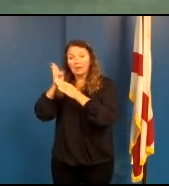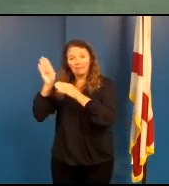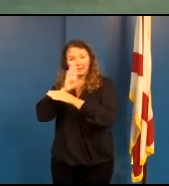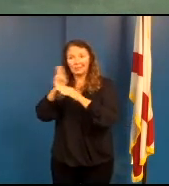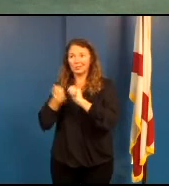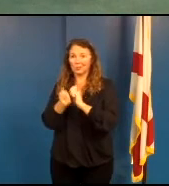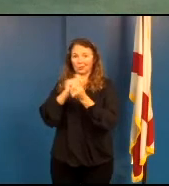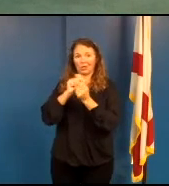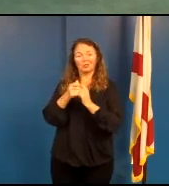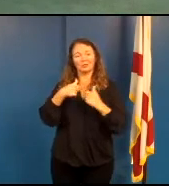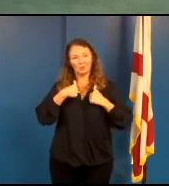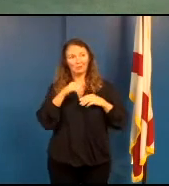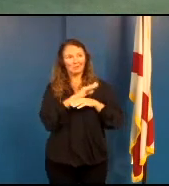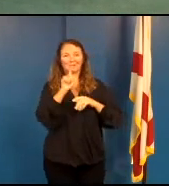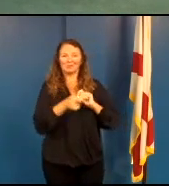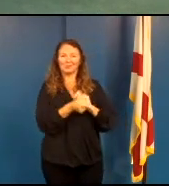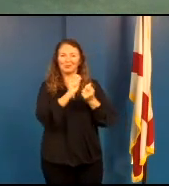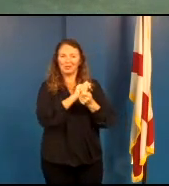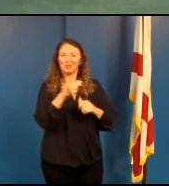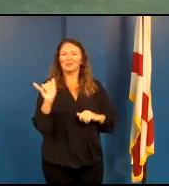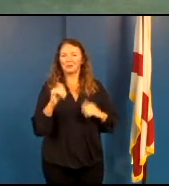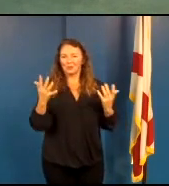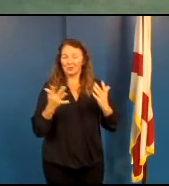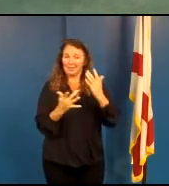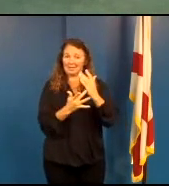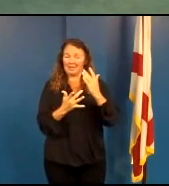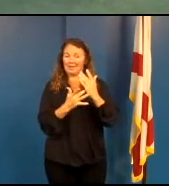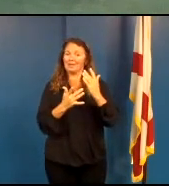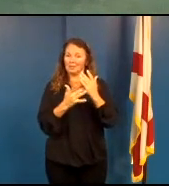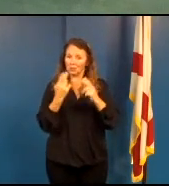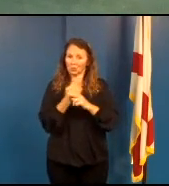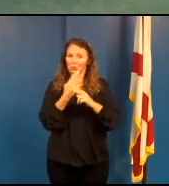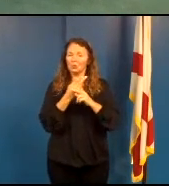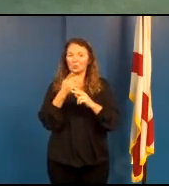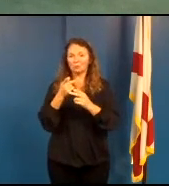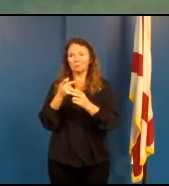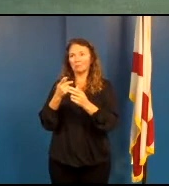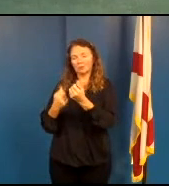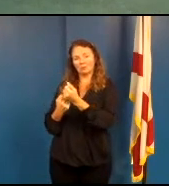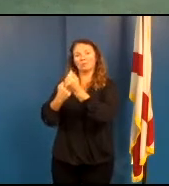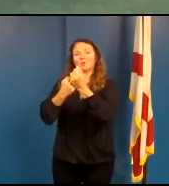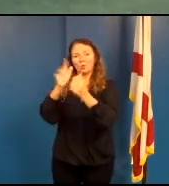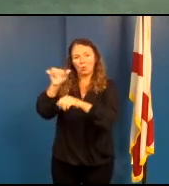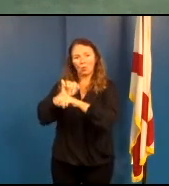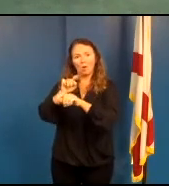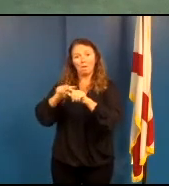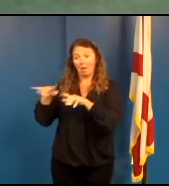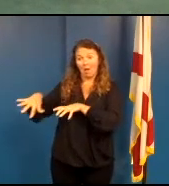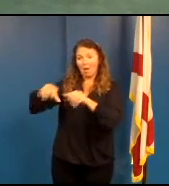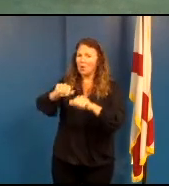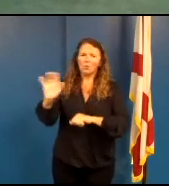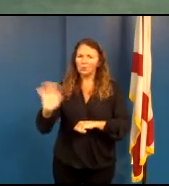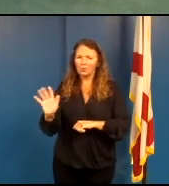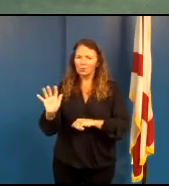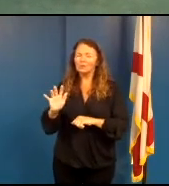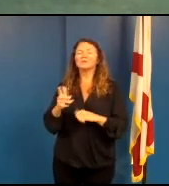those changes and those alignments and using technology as a complement to the work, but not just taking over. But